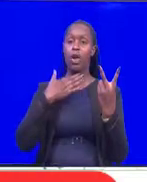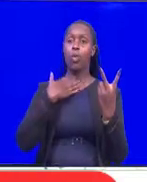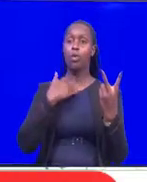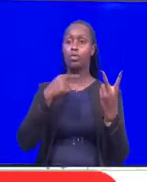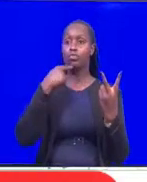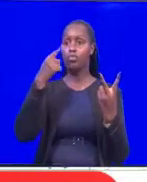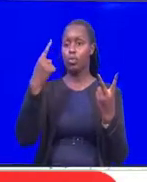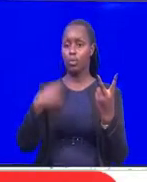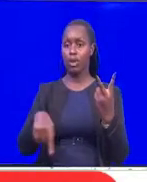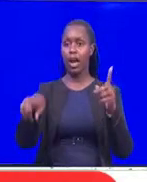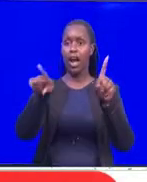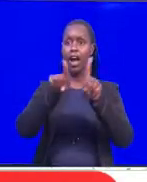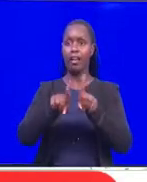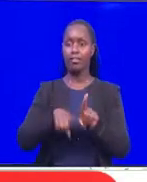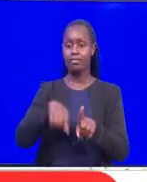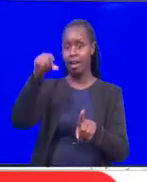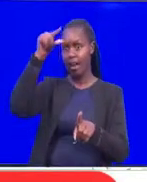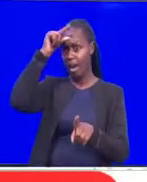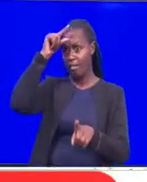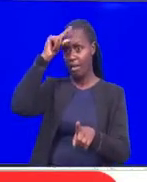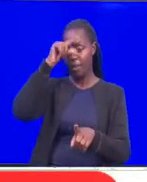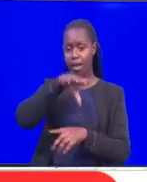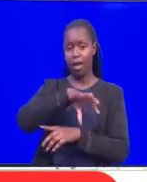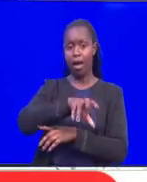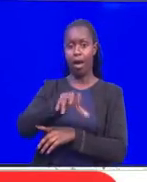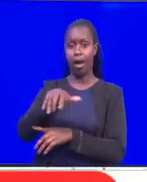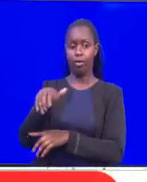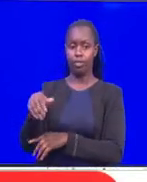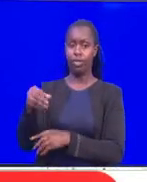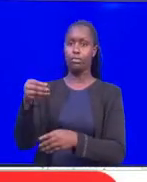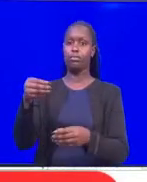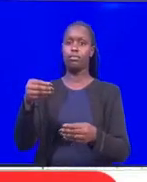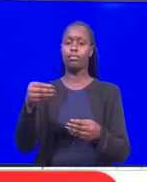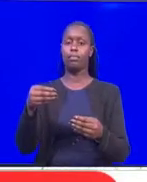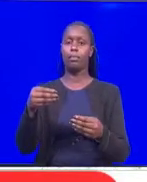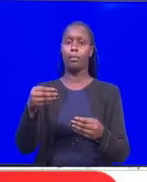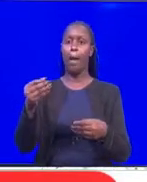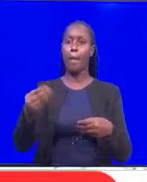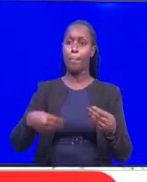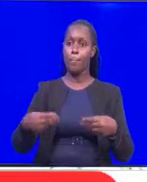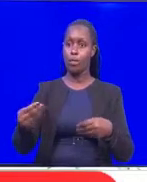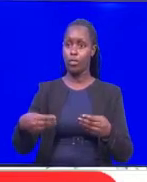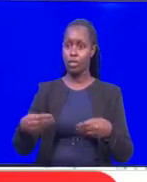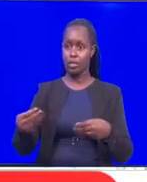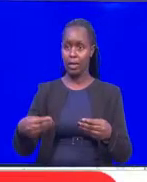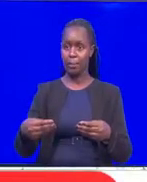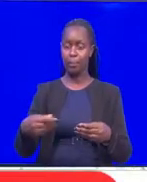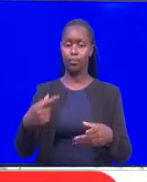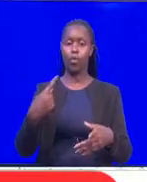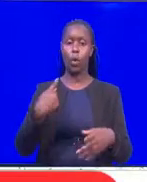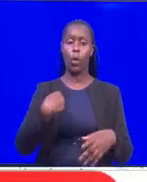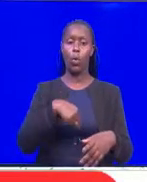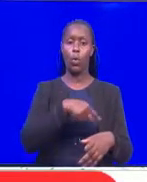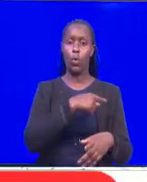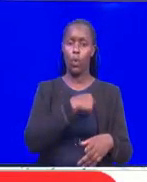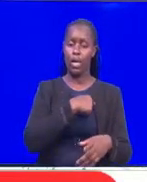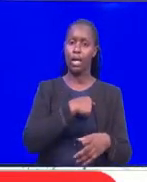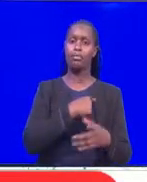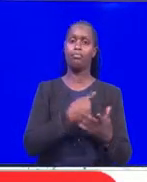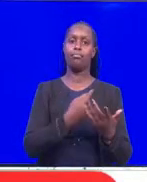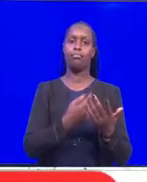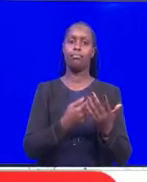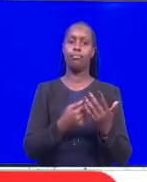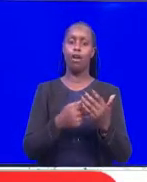kama serikali ya kaunti ya ugatuzi ya Busia, sisi tunazingatia sheria